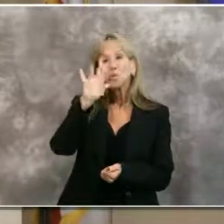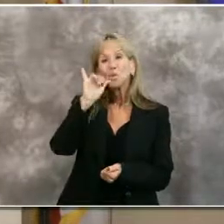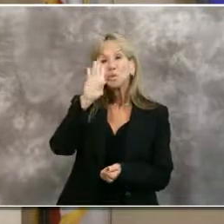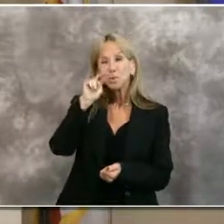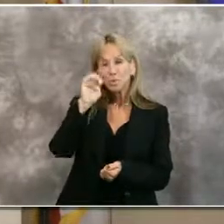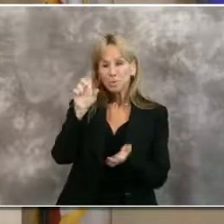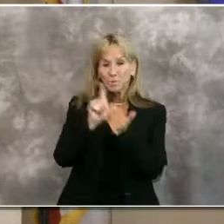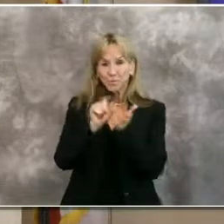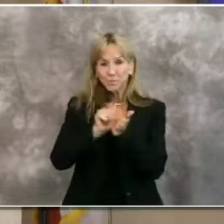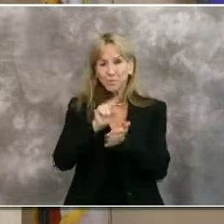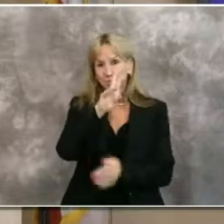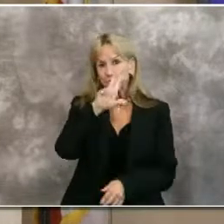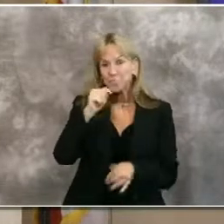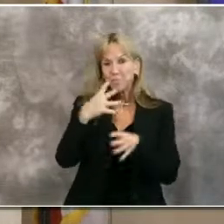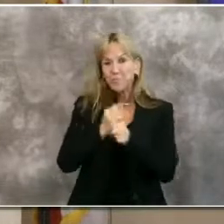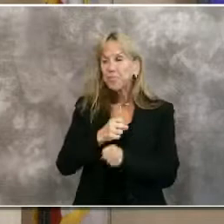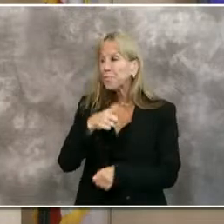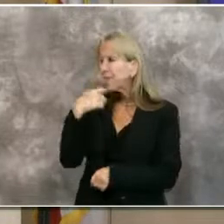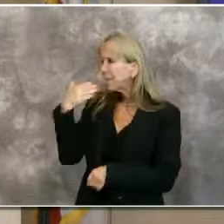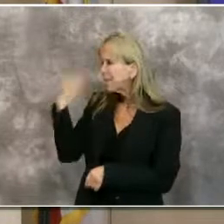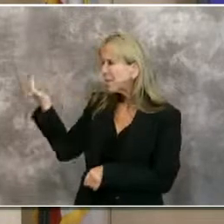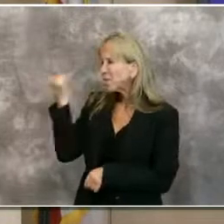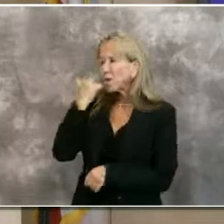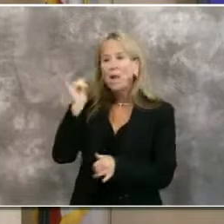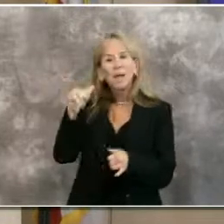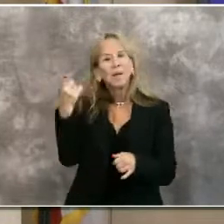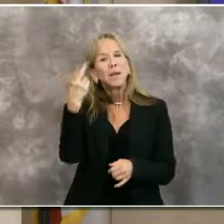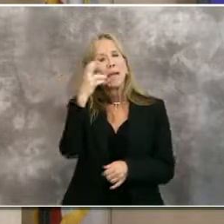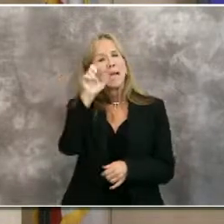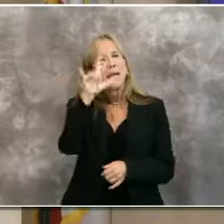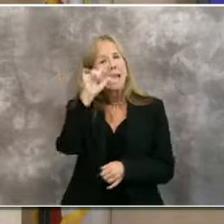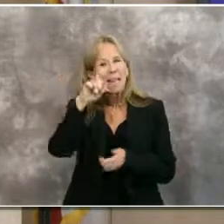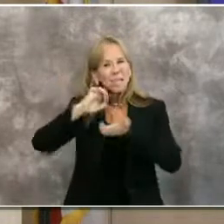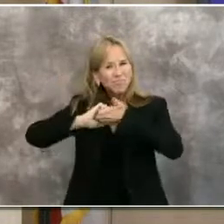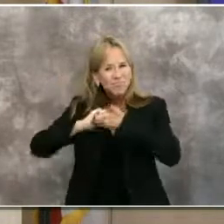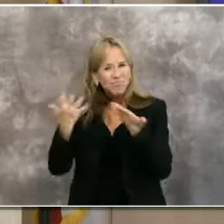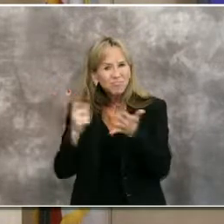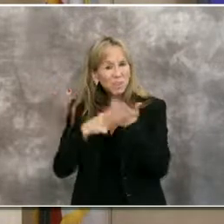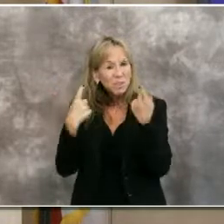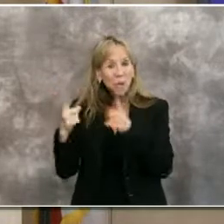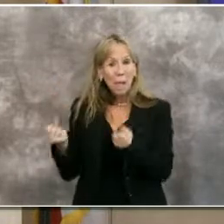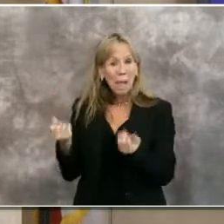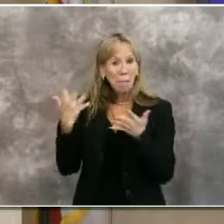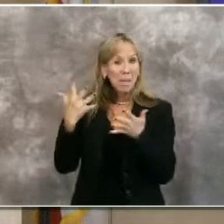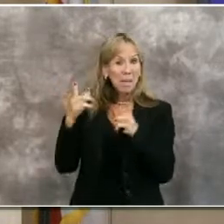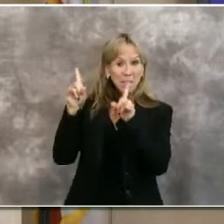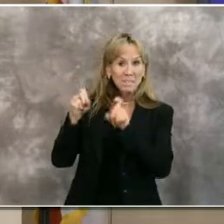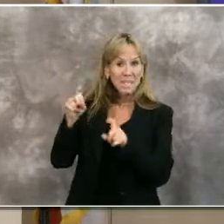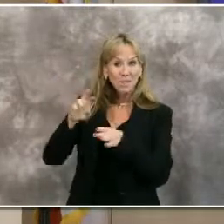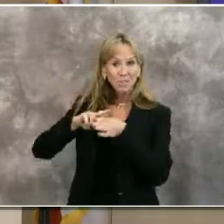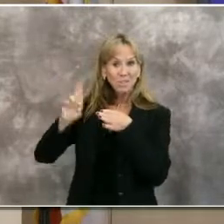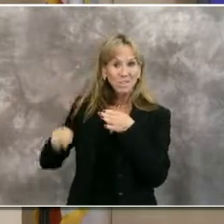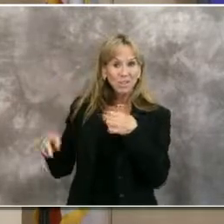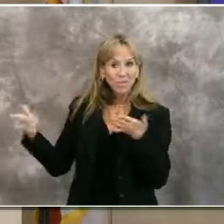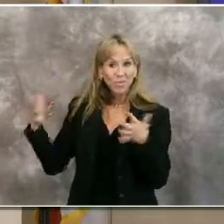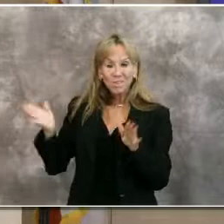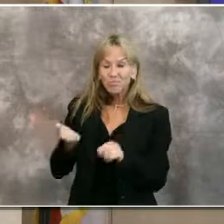Thanks for taking my call. Can we get an update on the Helix collaboration? How many test results have been returned to date?